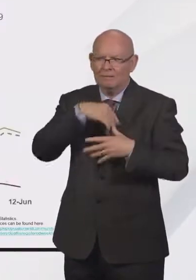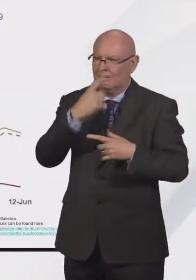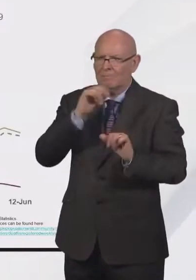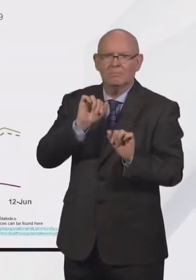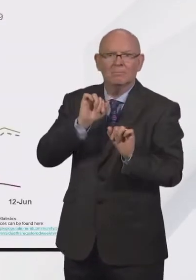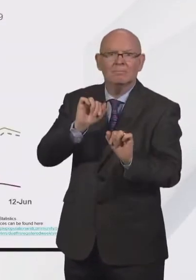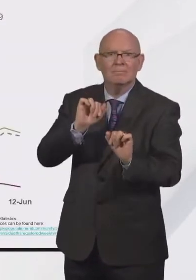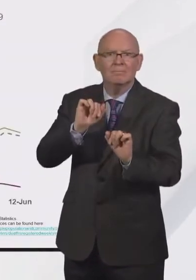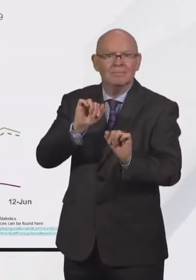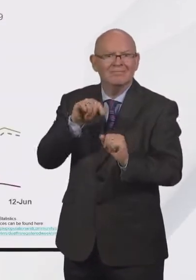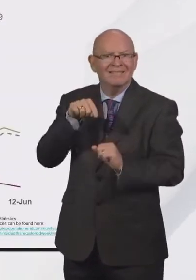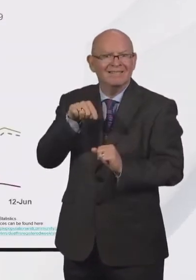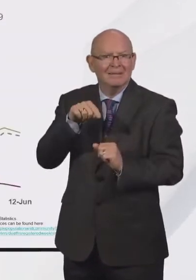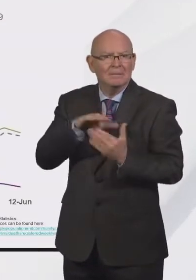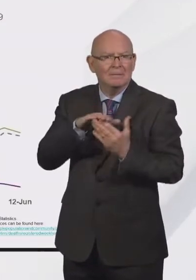Next slide, please.